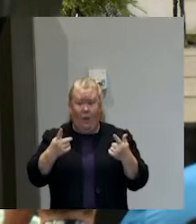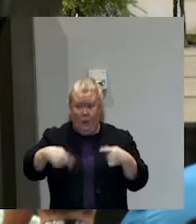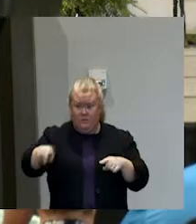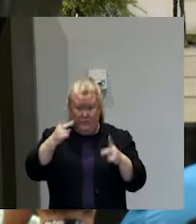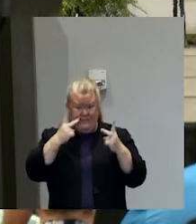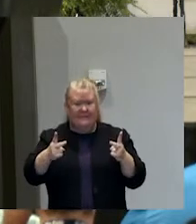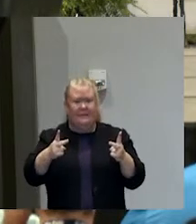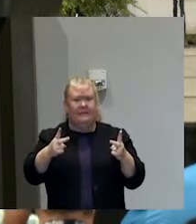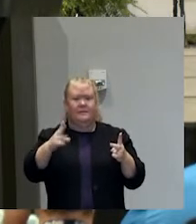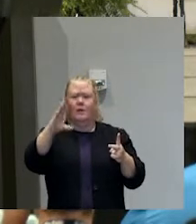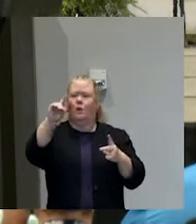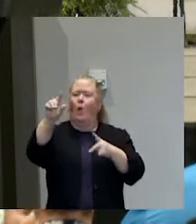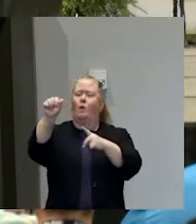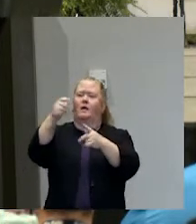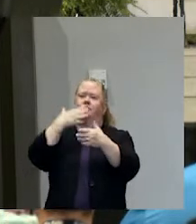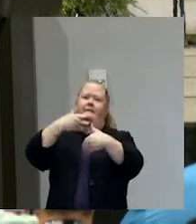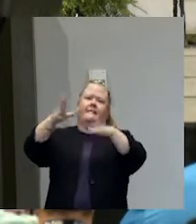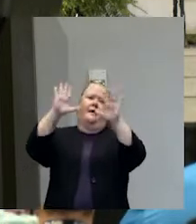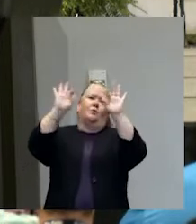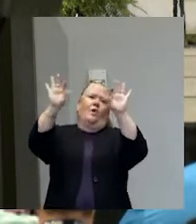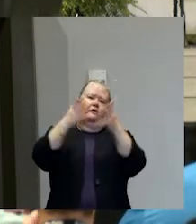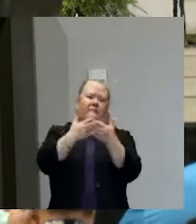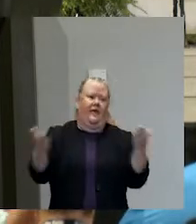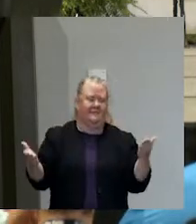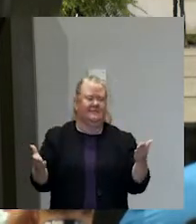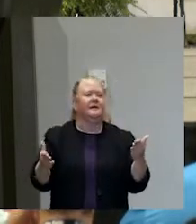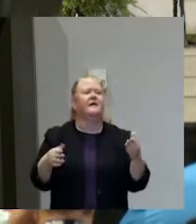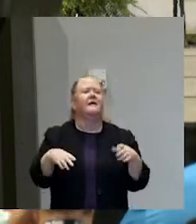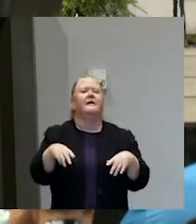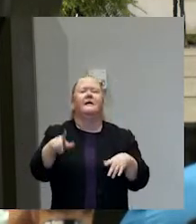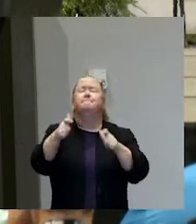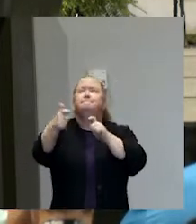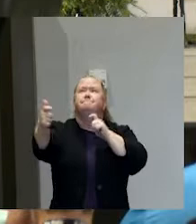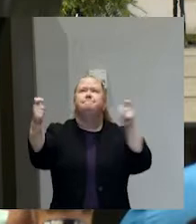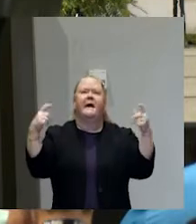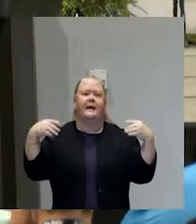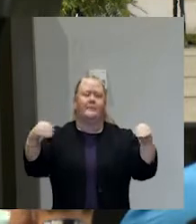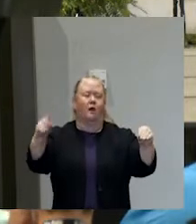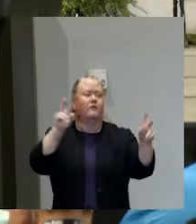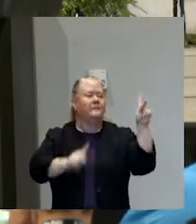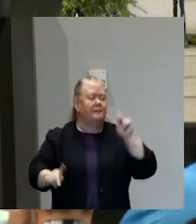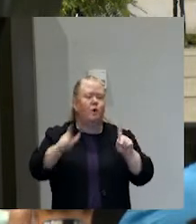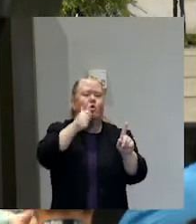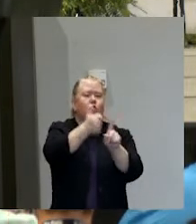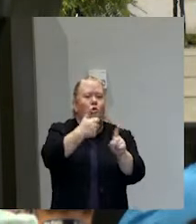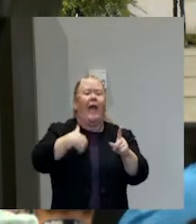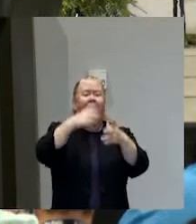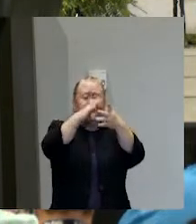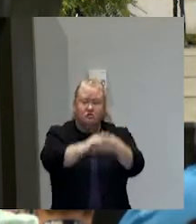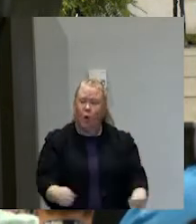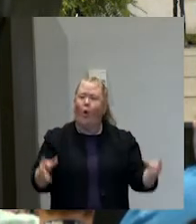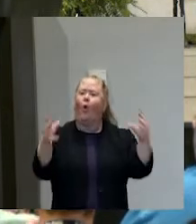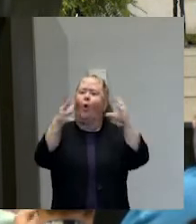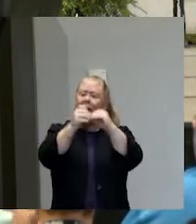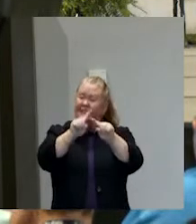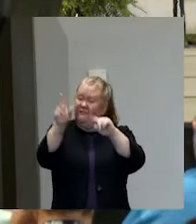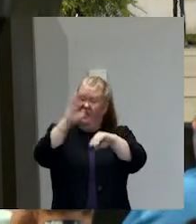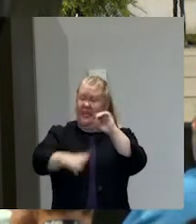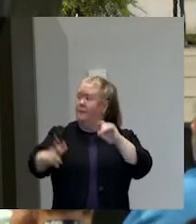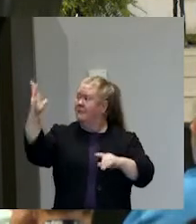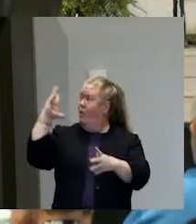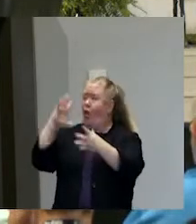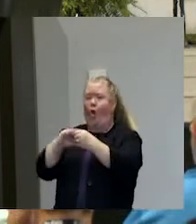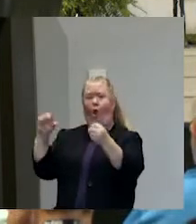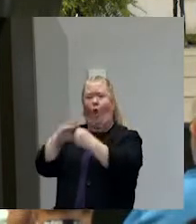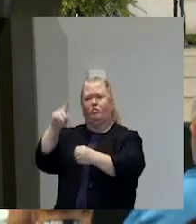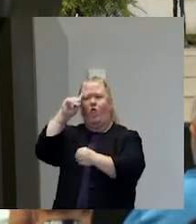it, Coda, thank God, did such great things. There's a big market for people who have stories that are different than what would have been typically